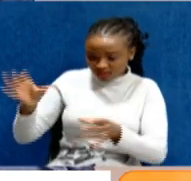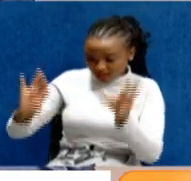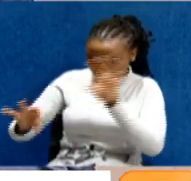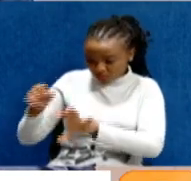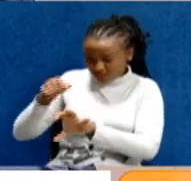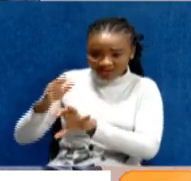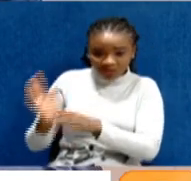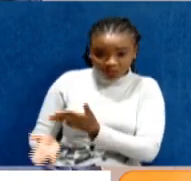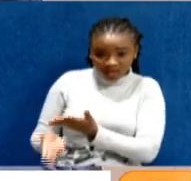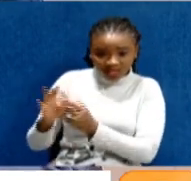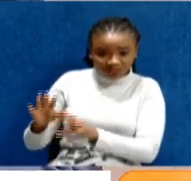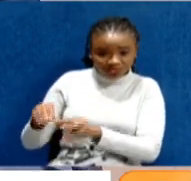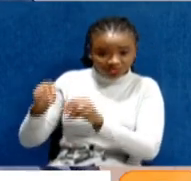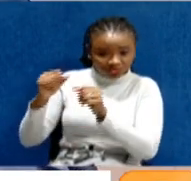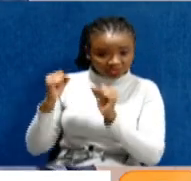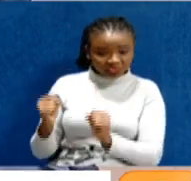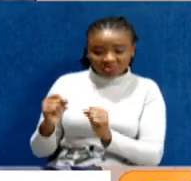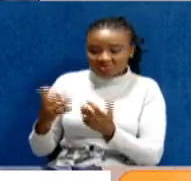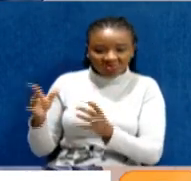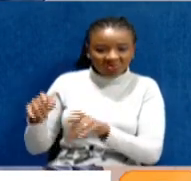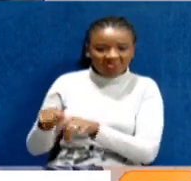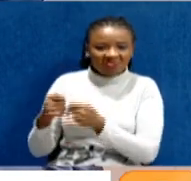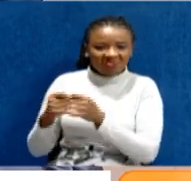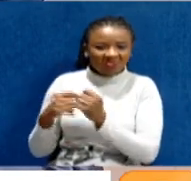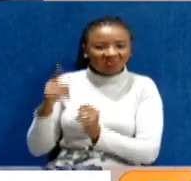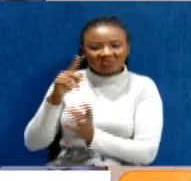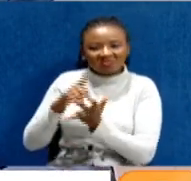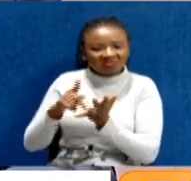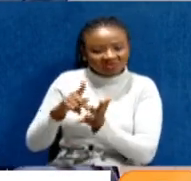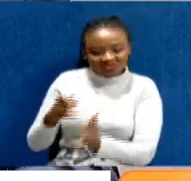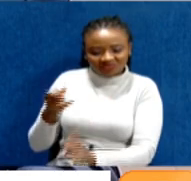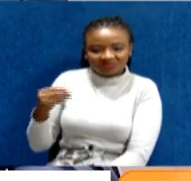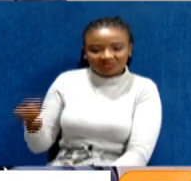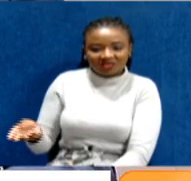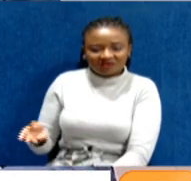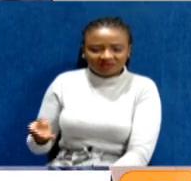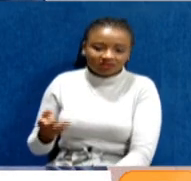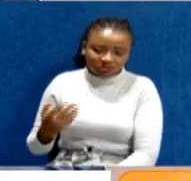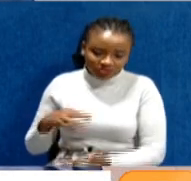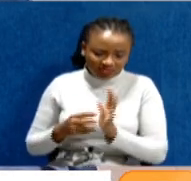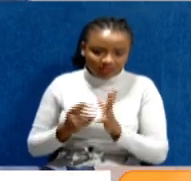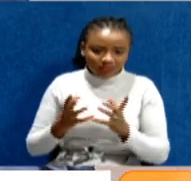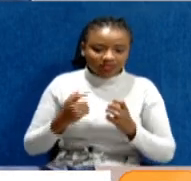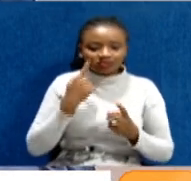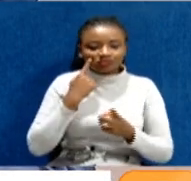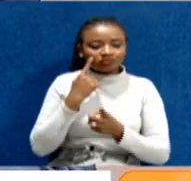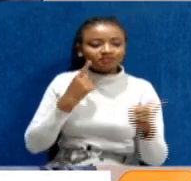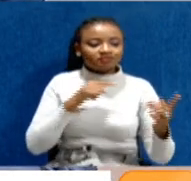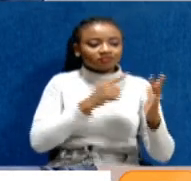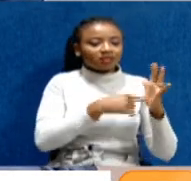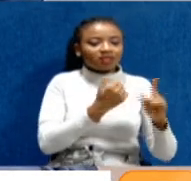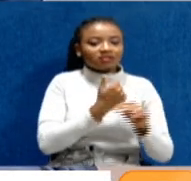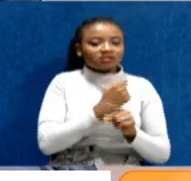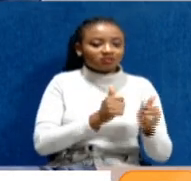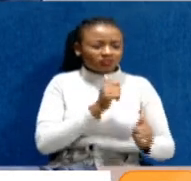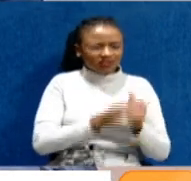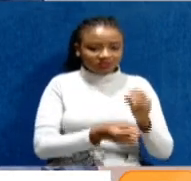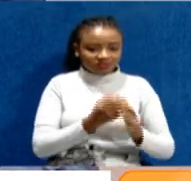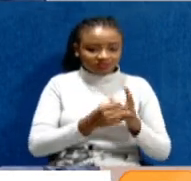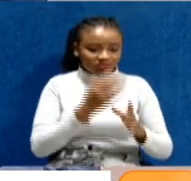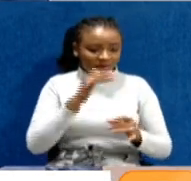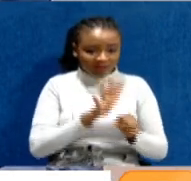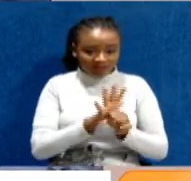has to come from research institutions and also the industry to produce such. Unfortunately, today, most of the inputs that are